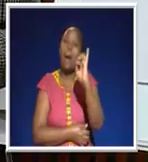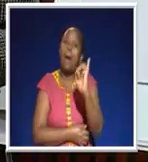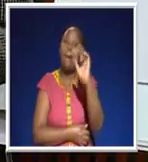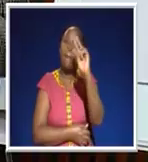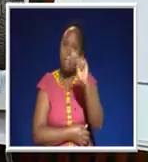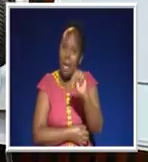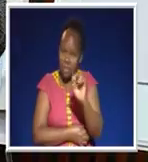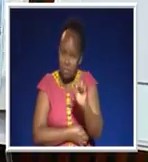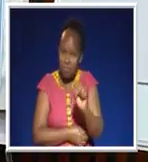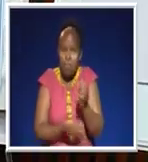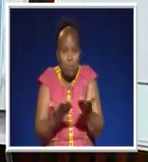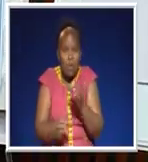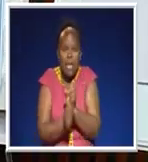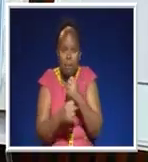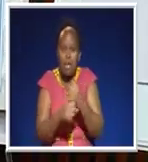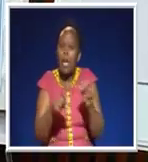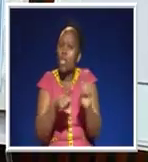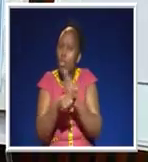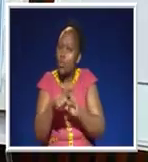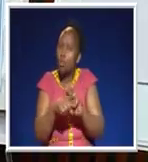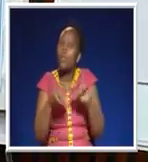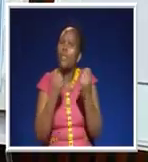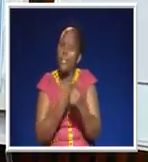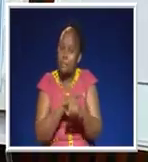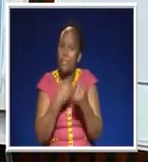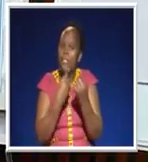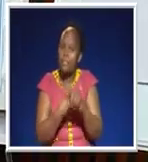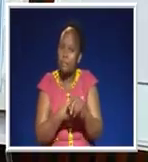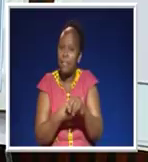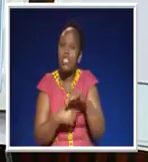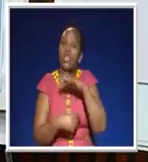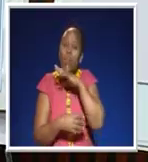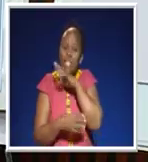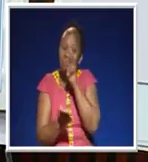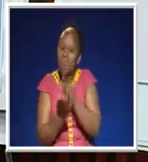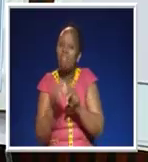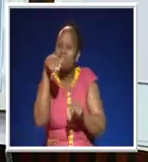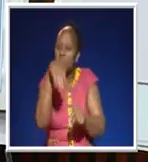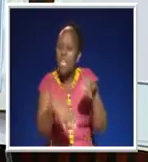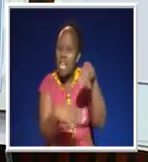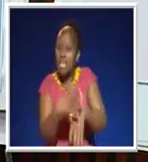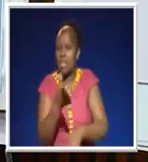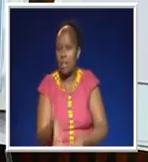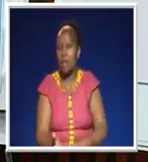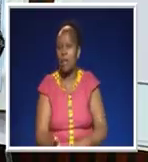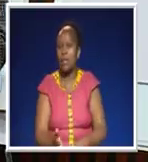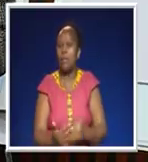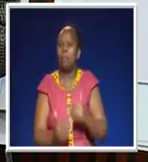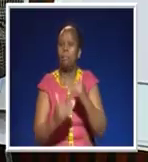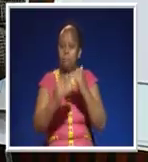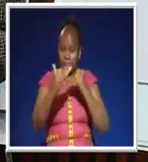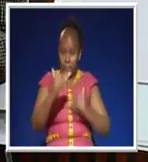make and use for them for the garbage collection. Now let's move to